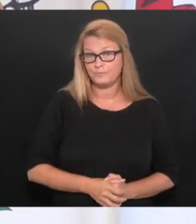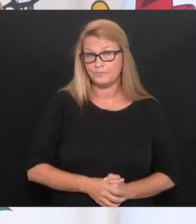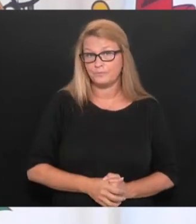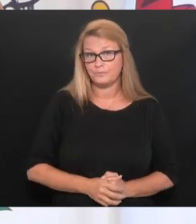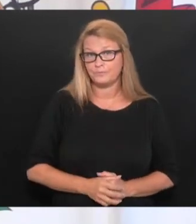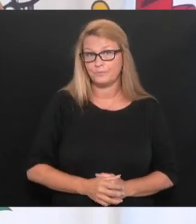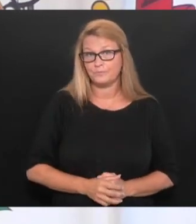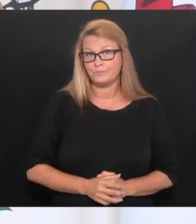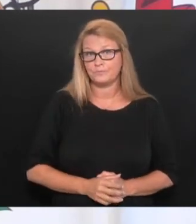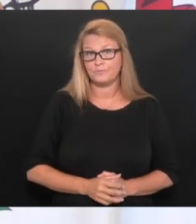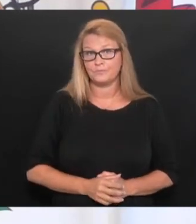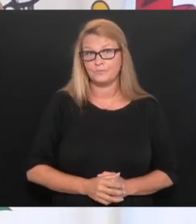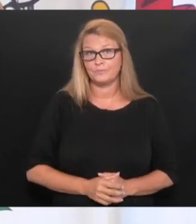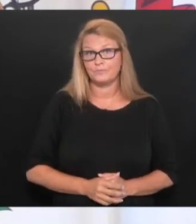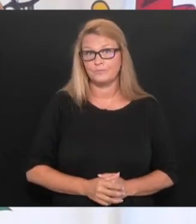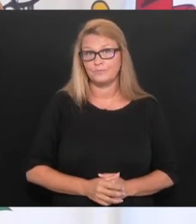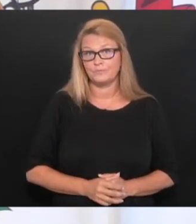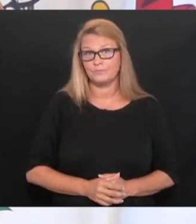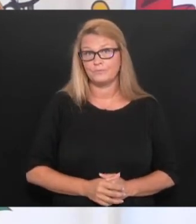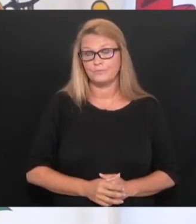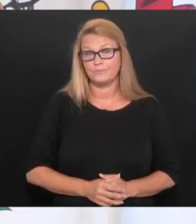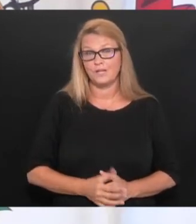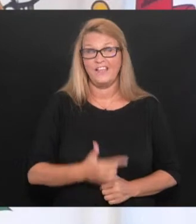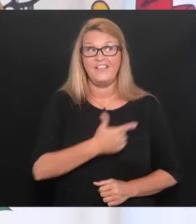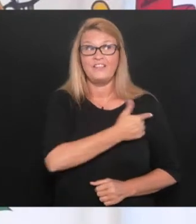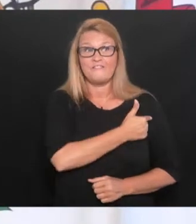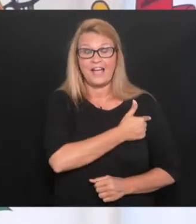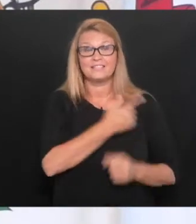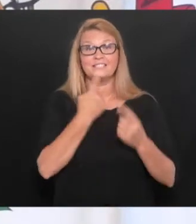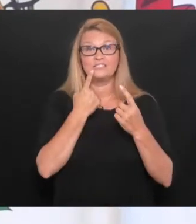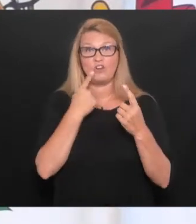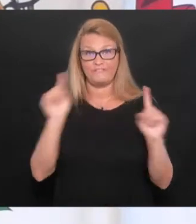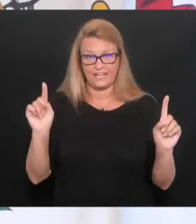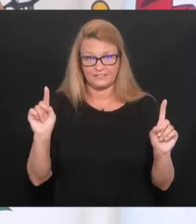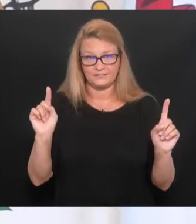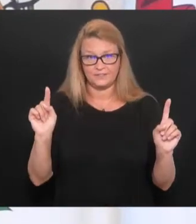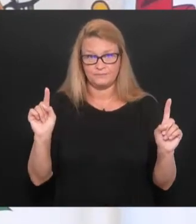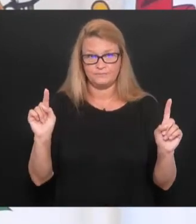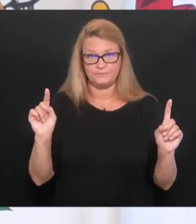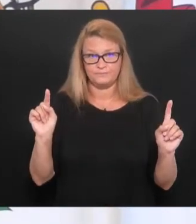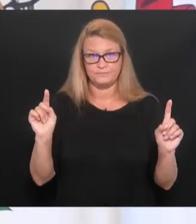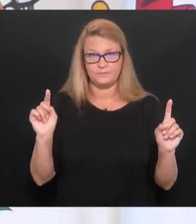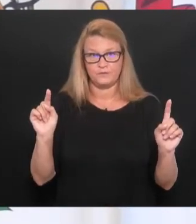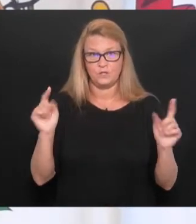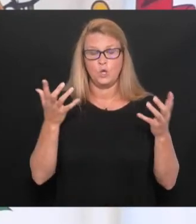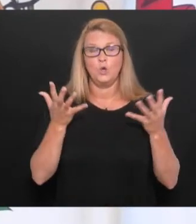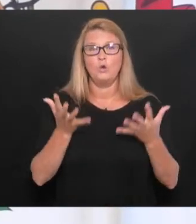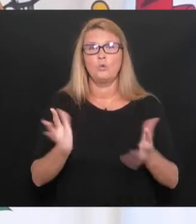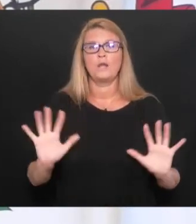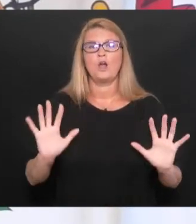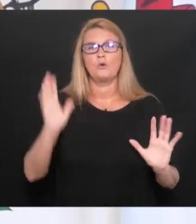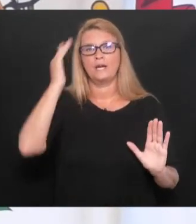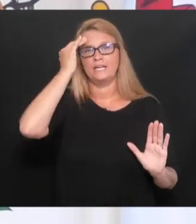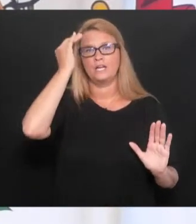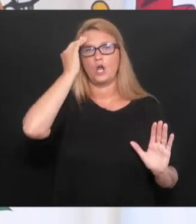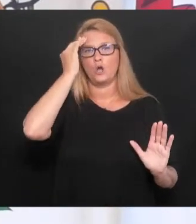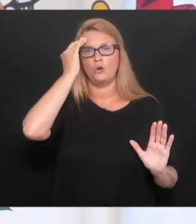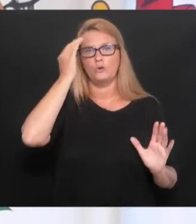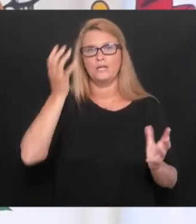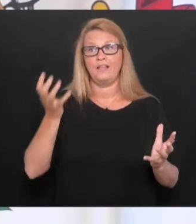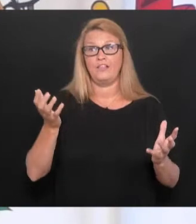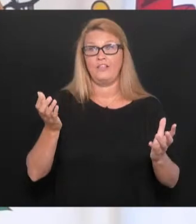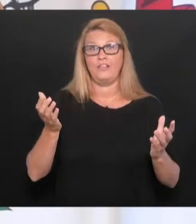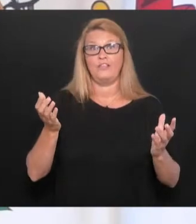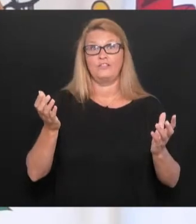We all know that the vaccines are incredibly effective. And we all know that the chance, and I want you to